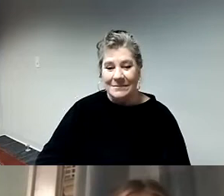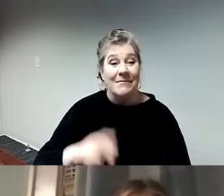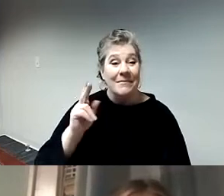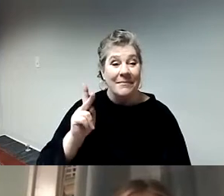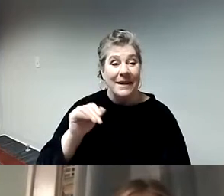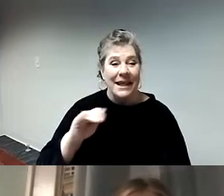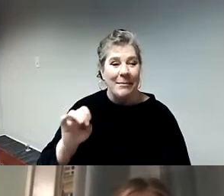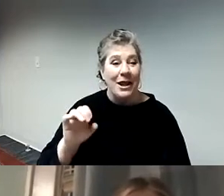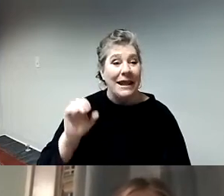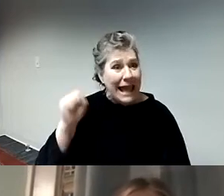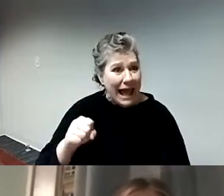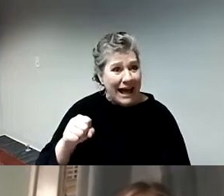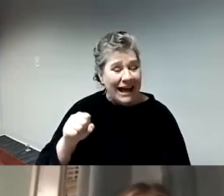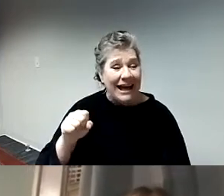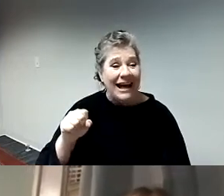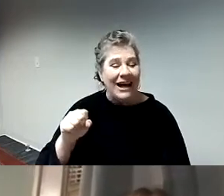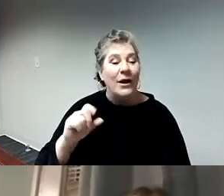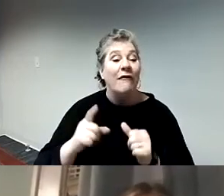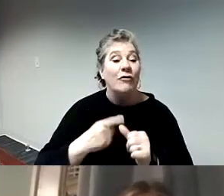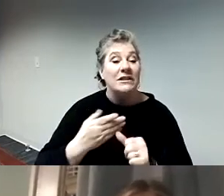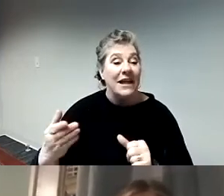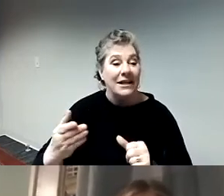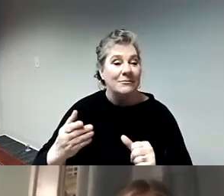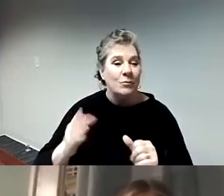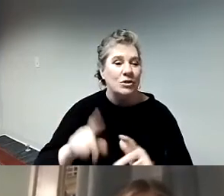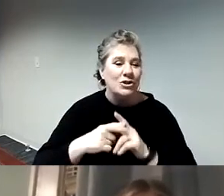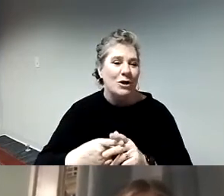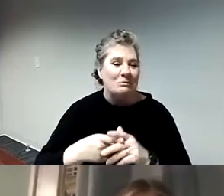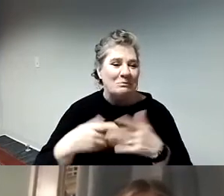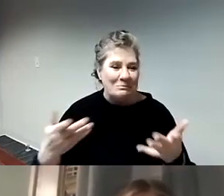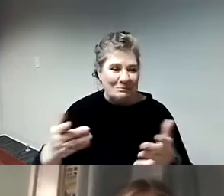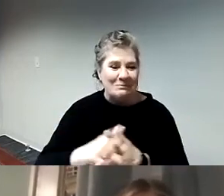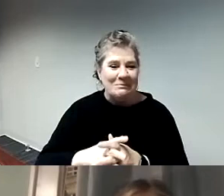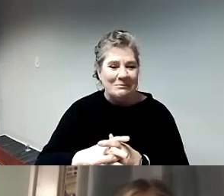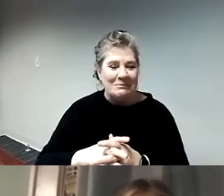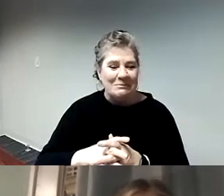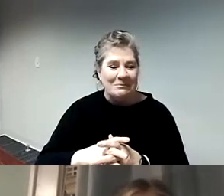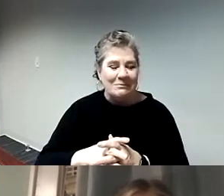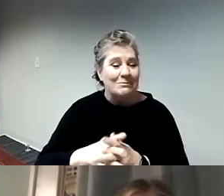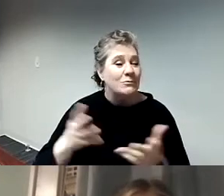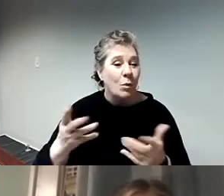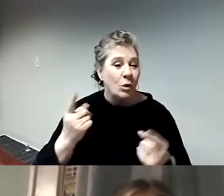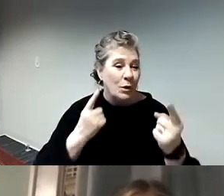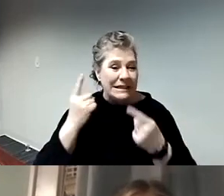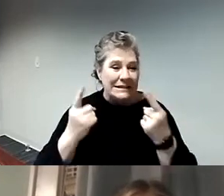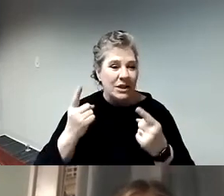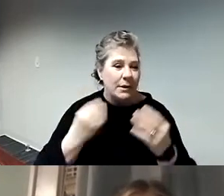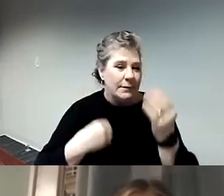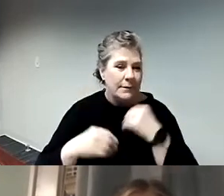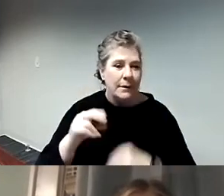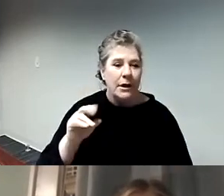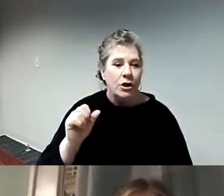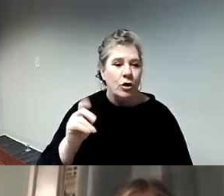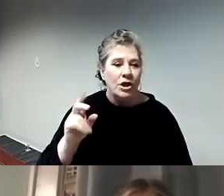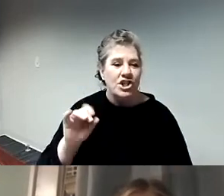Oh gosh. So the first thing I would start with is even like what we consider nourishing, it